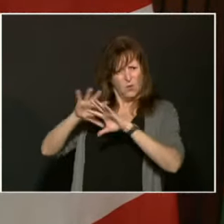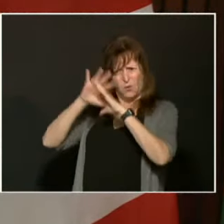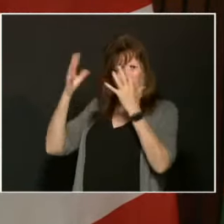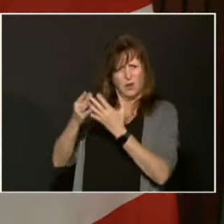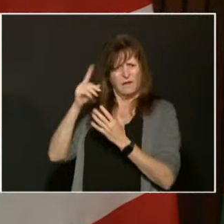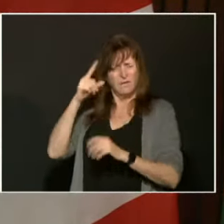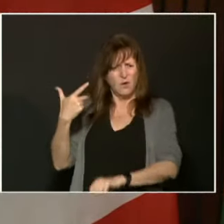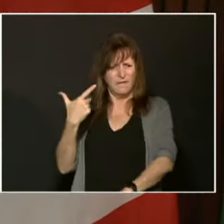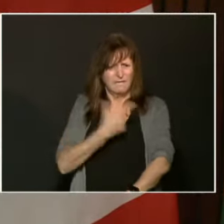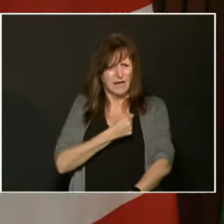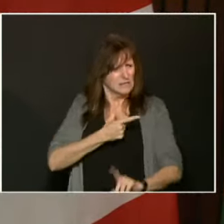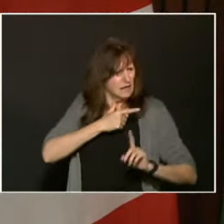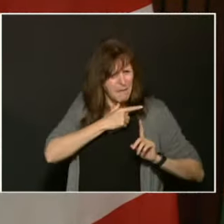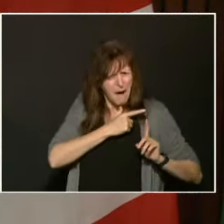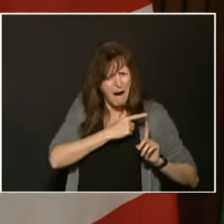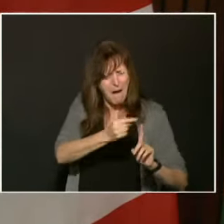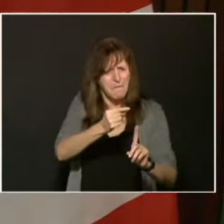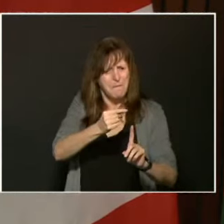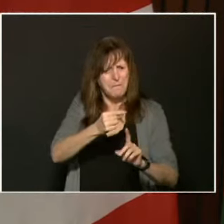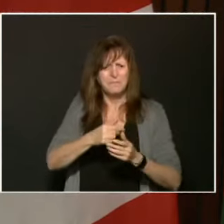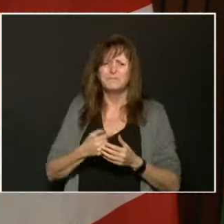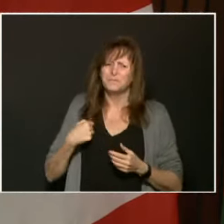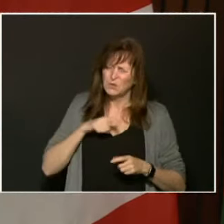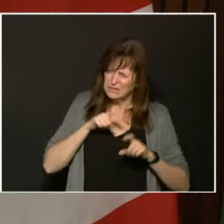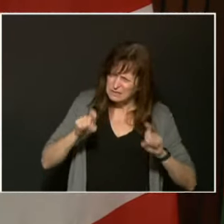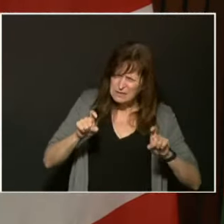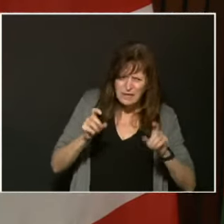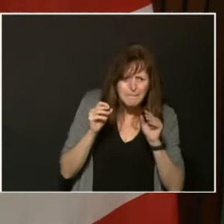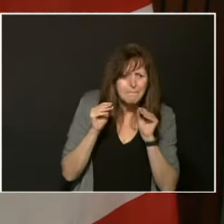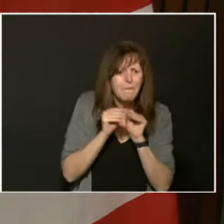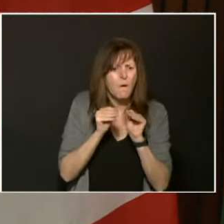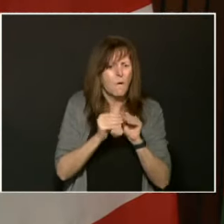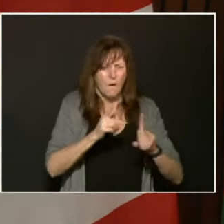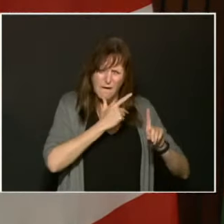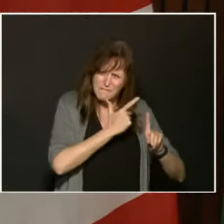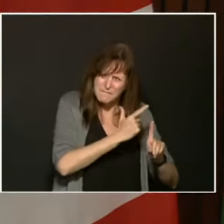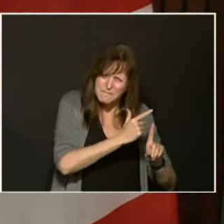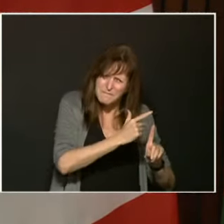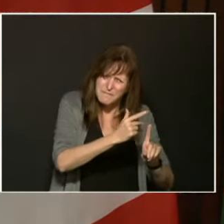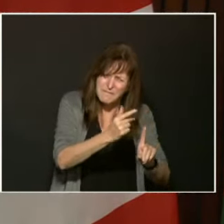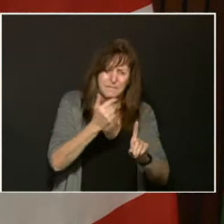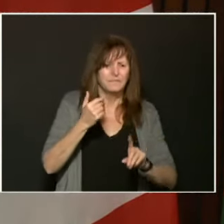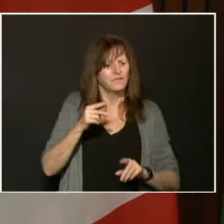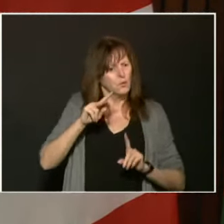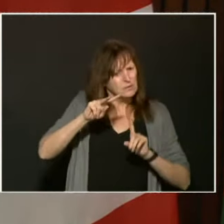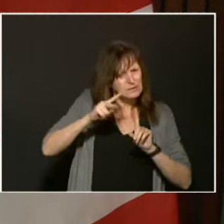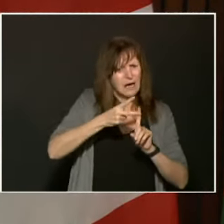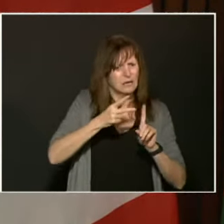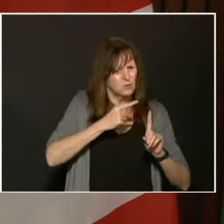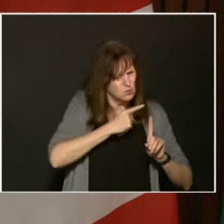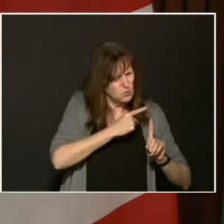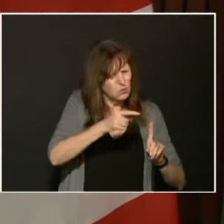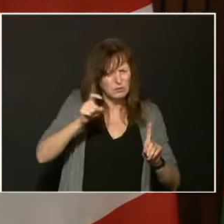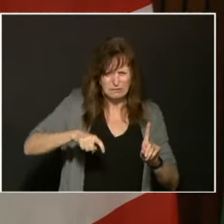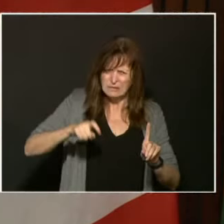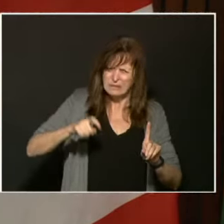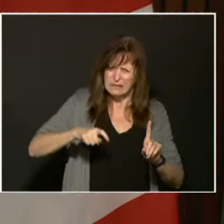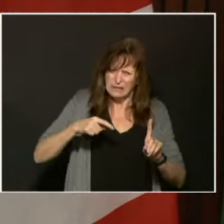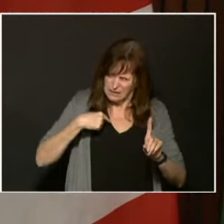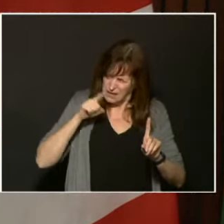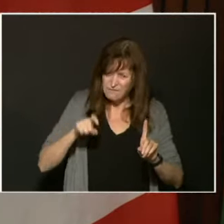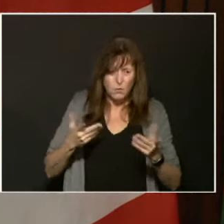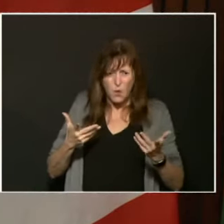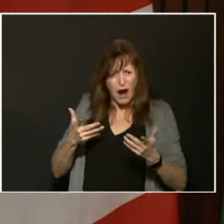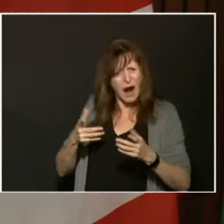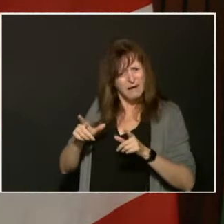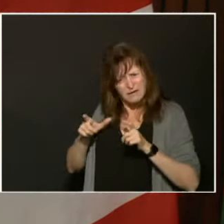quickly, and we need to move quickly into second doses to help fight the Delta variant. Our hospitals are still stretched. But